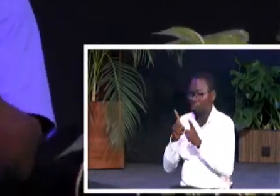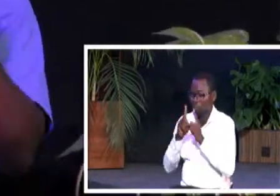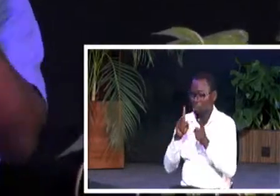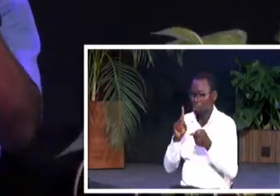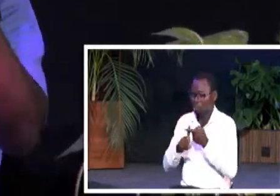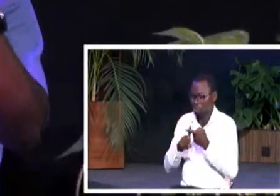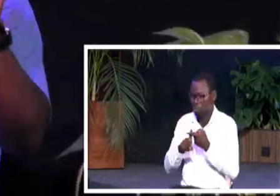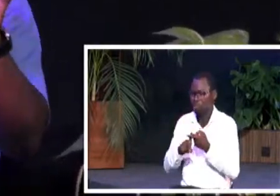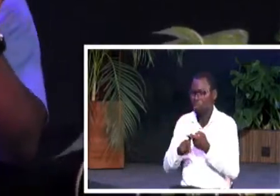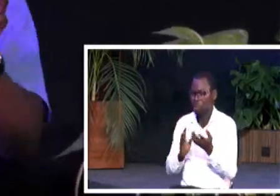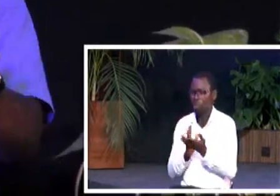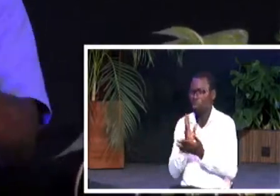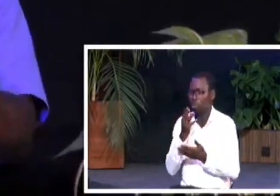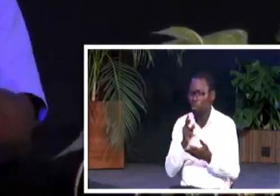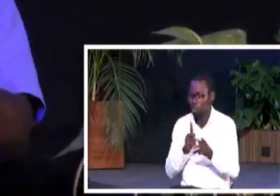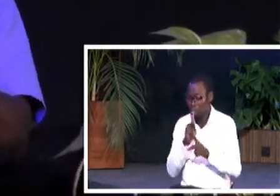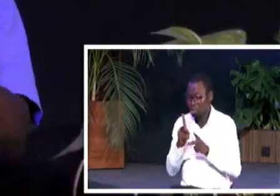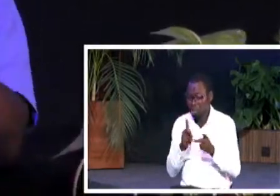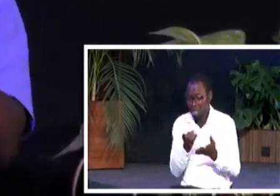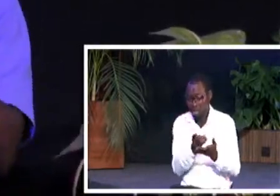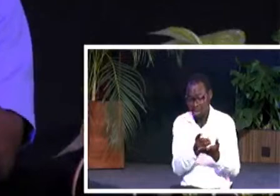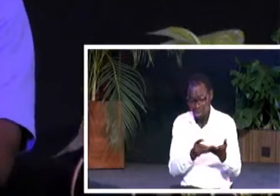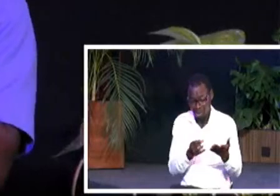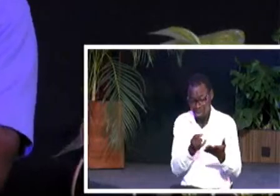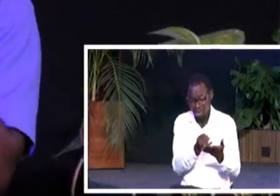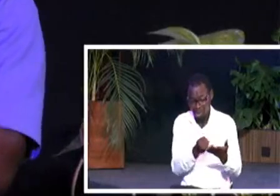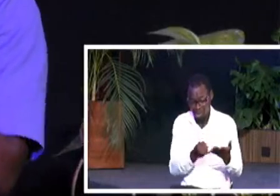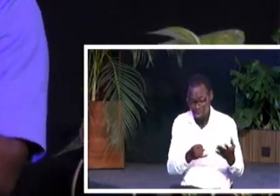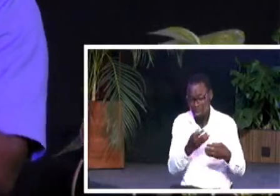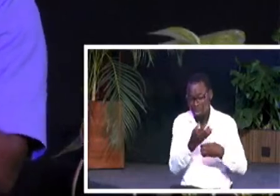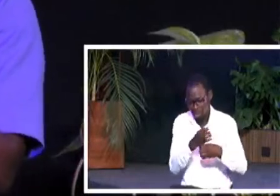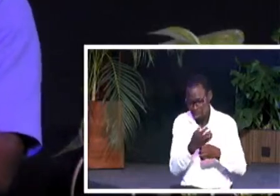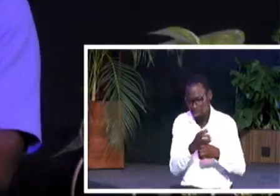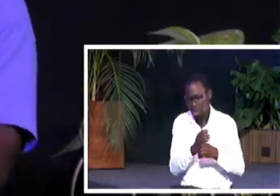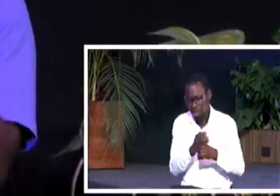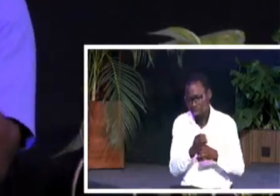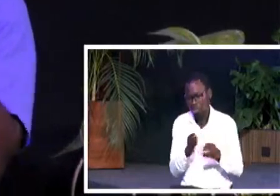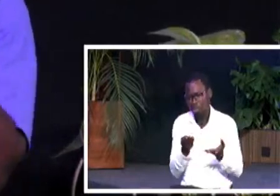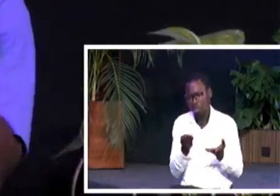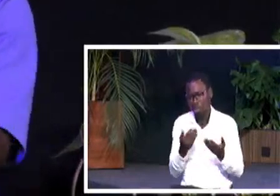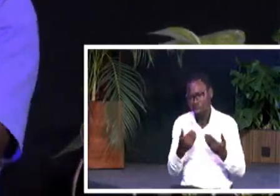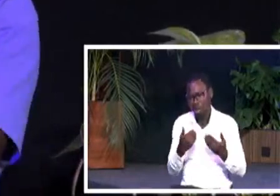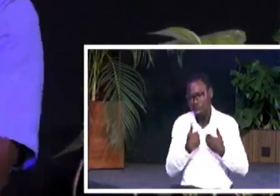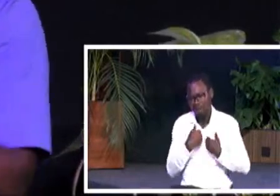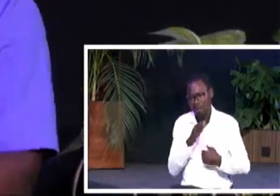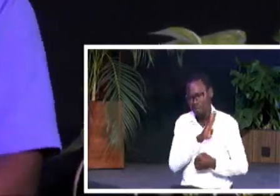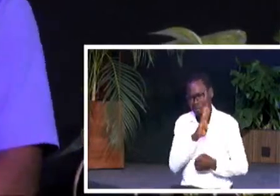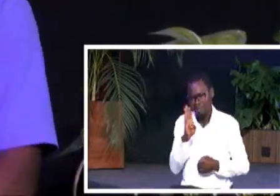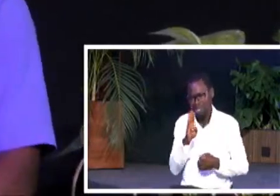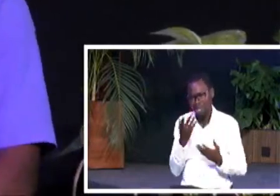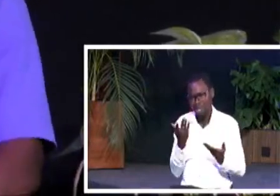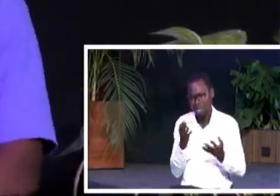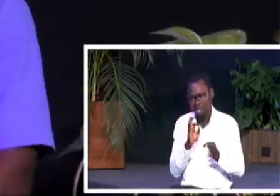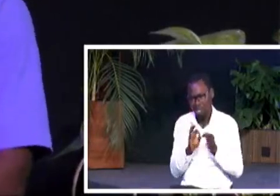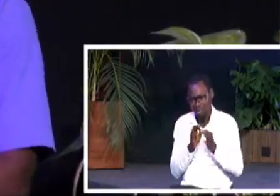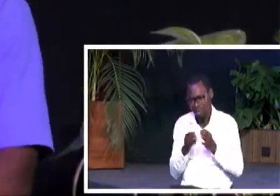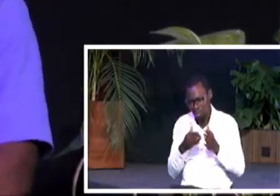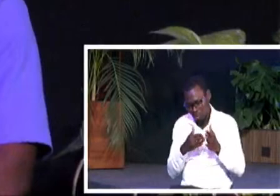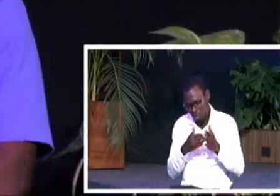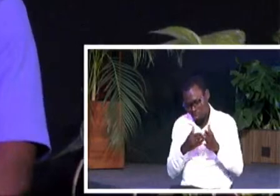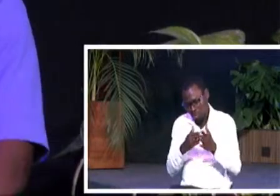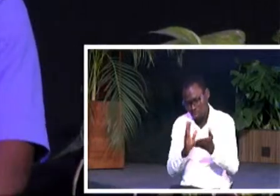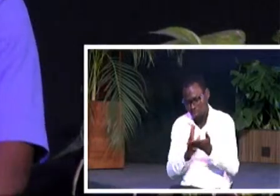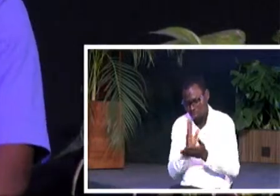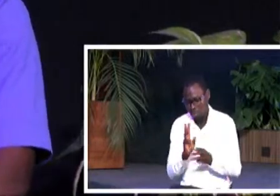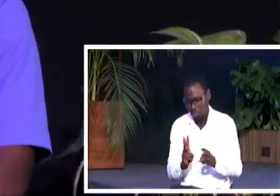people, just the drawing alone can make them into millionaires if you guide them the right way using the